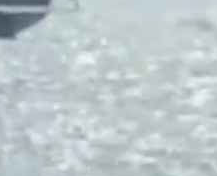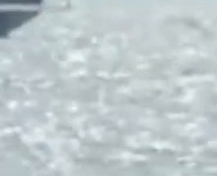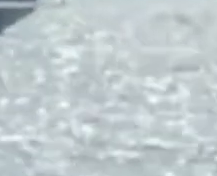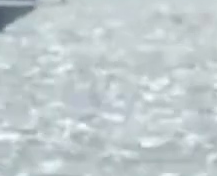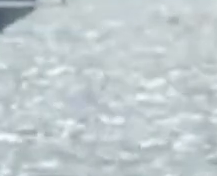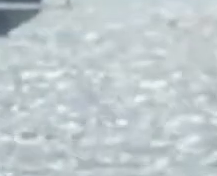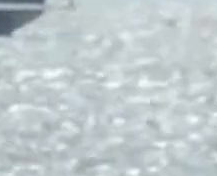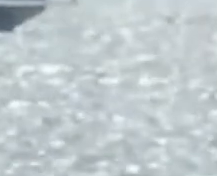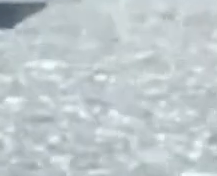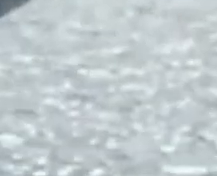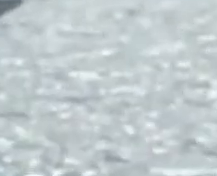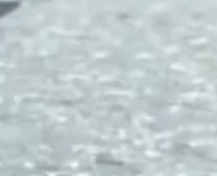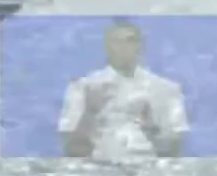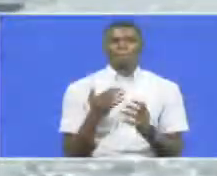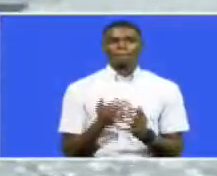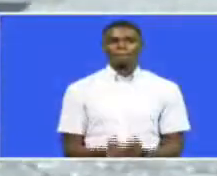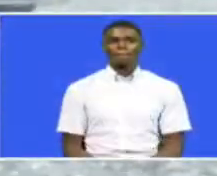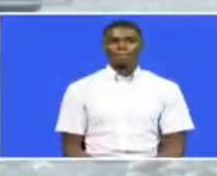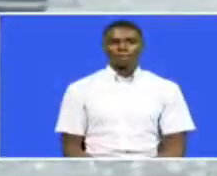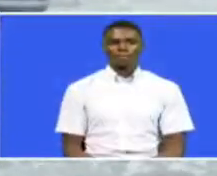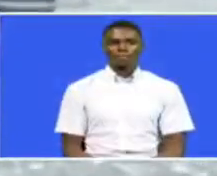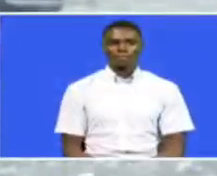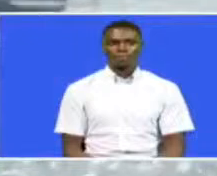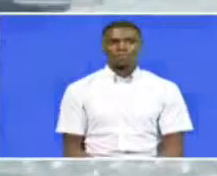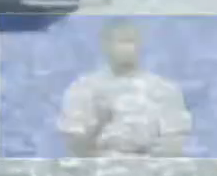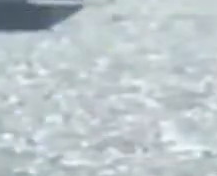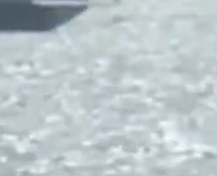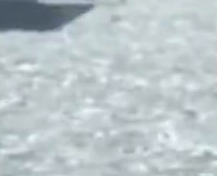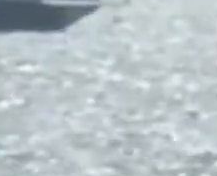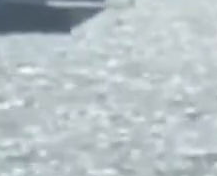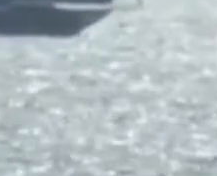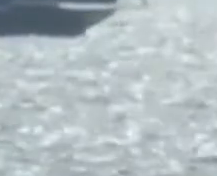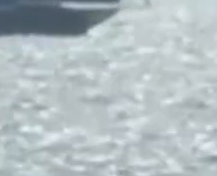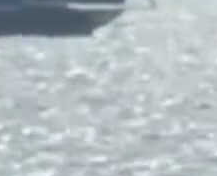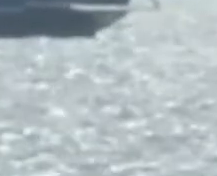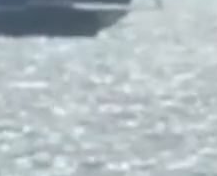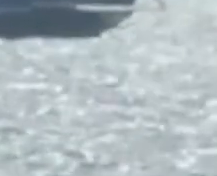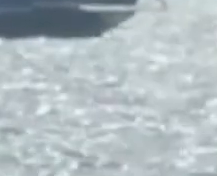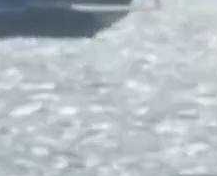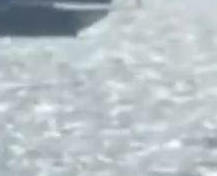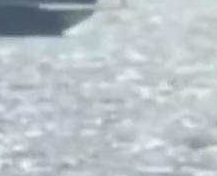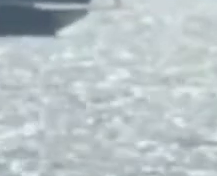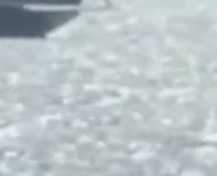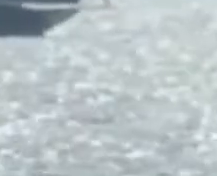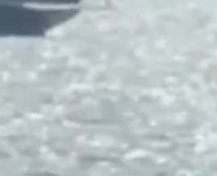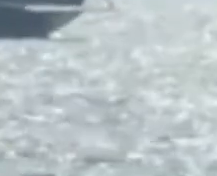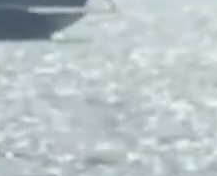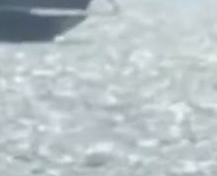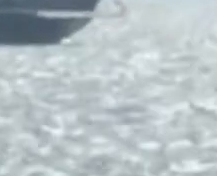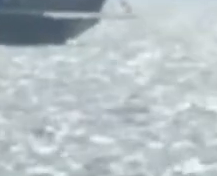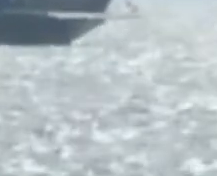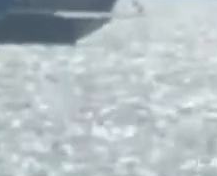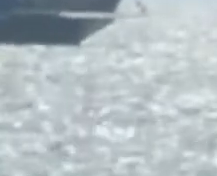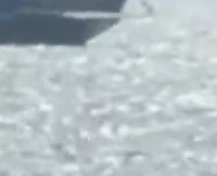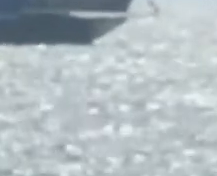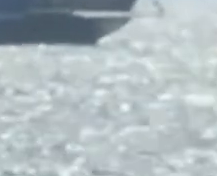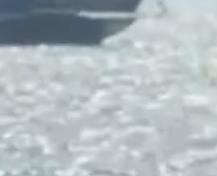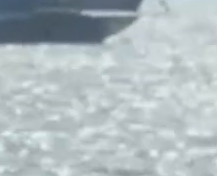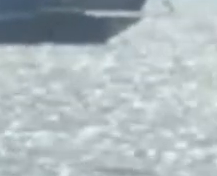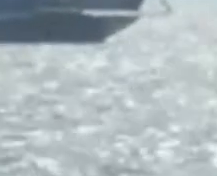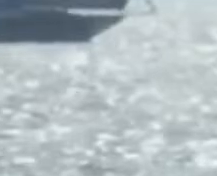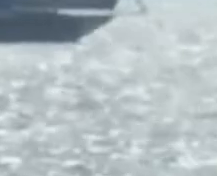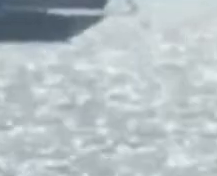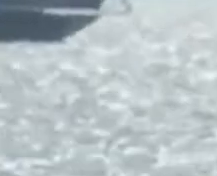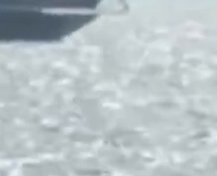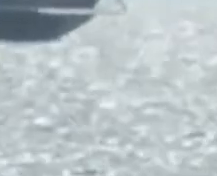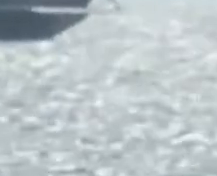It is among the key developments that, if fully revived, can fuel the economy of the Lake region, and more so the five